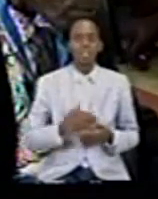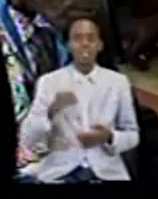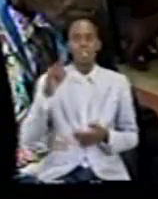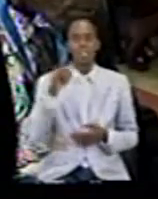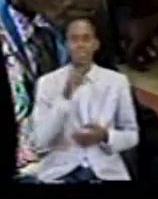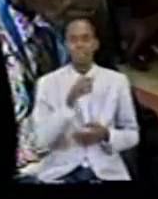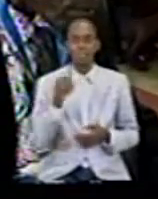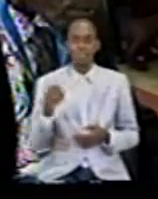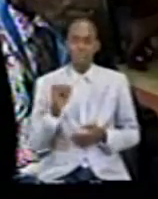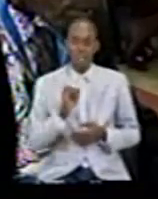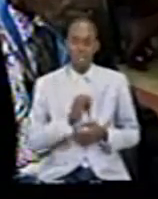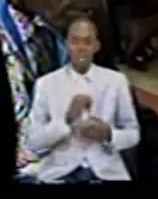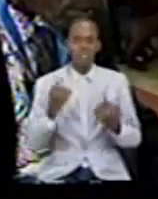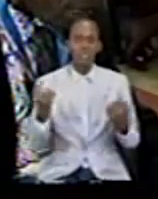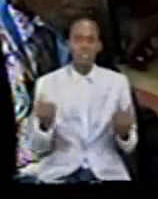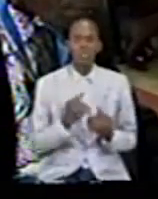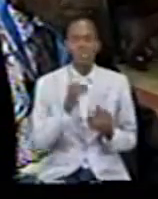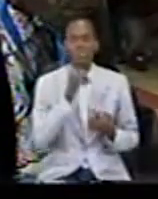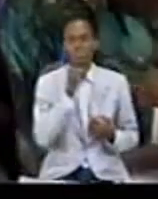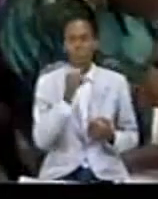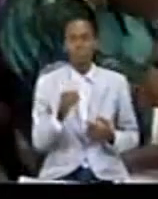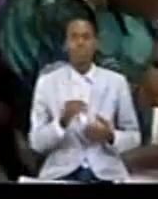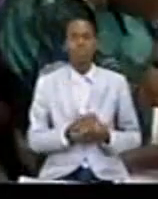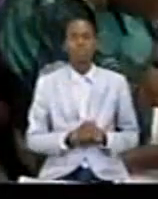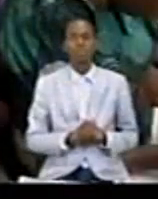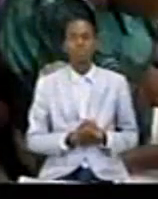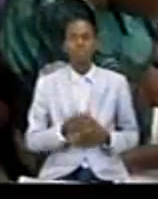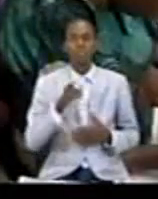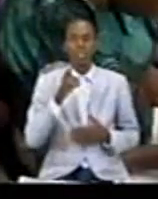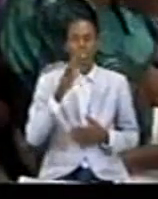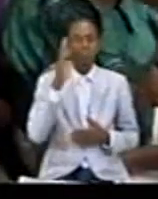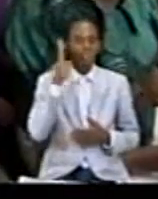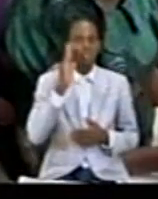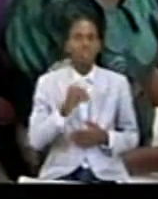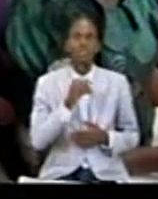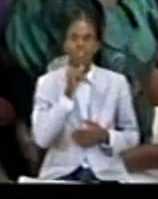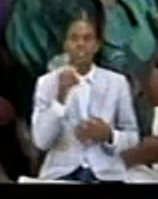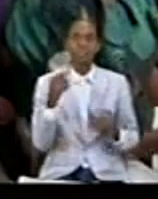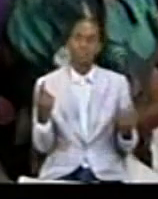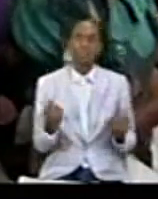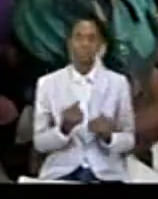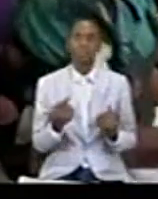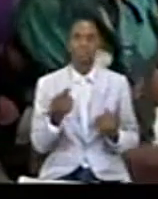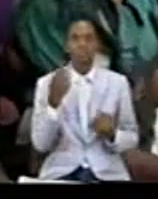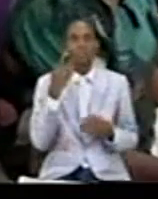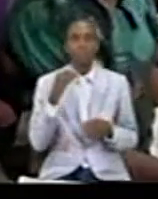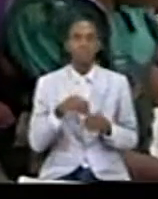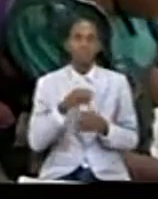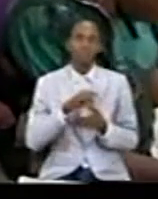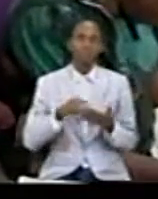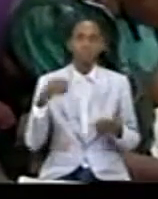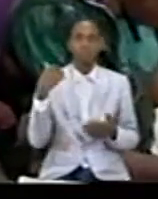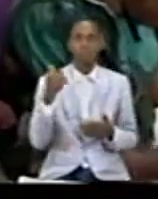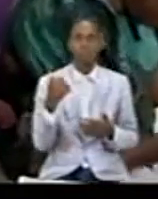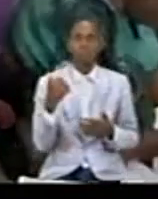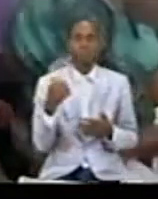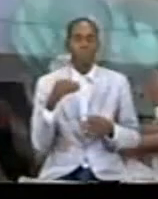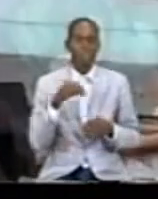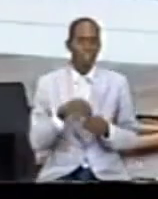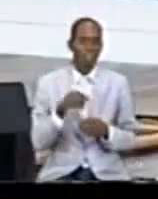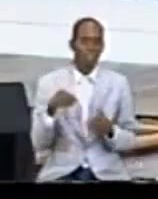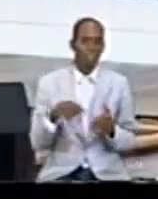therefore I sin not. You will not sin. Verse 10, in this the children